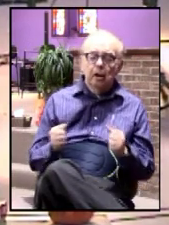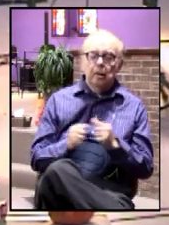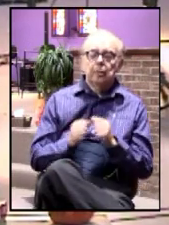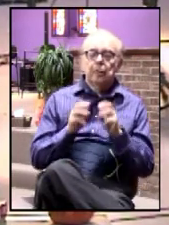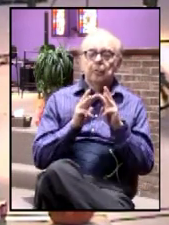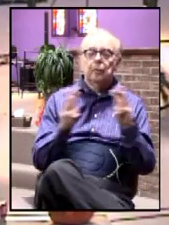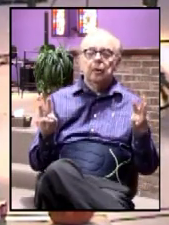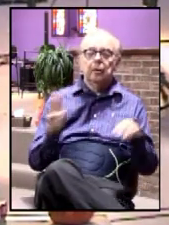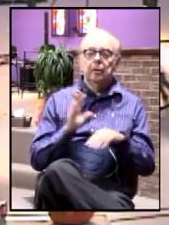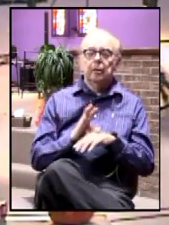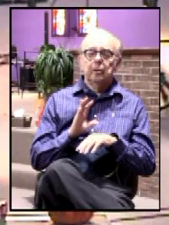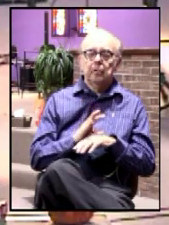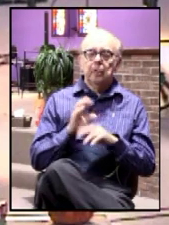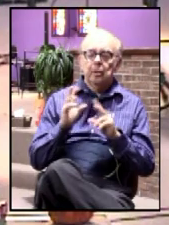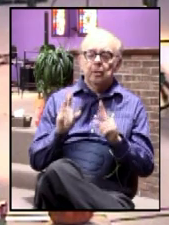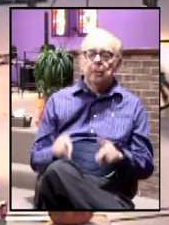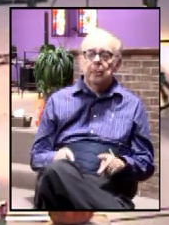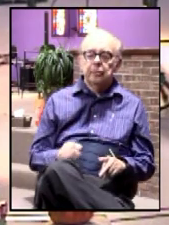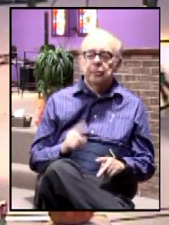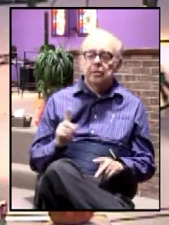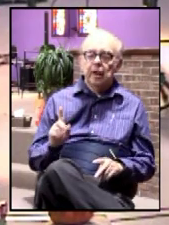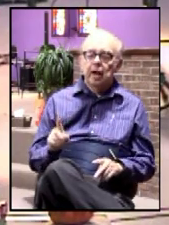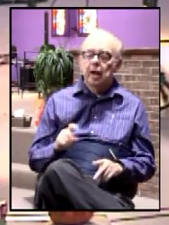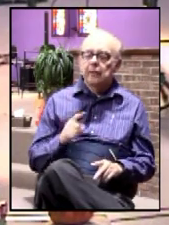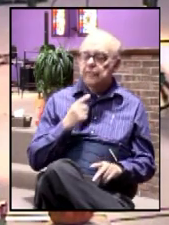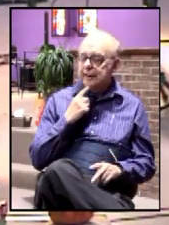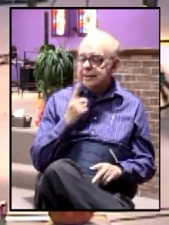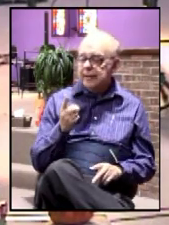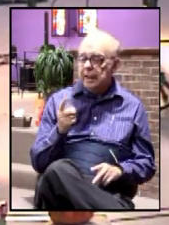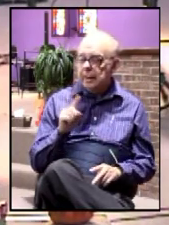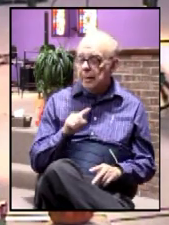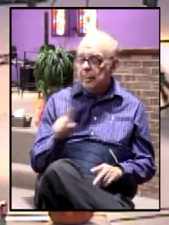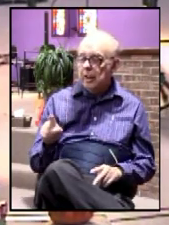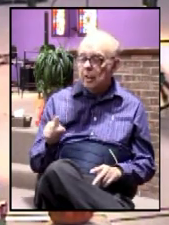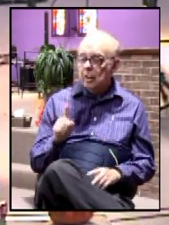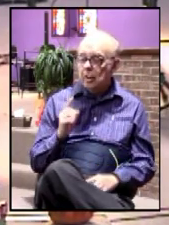Within the walls of a church, nobody should ever say that they're lonely.